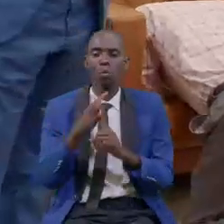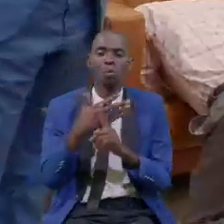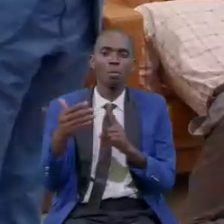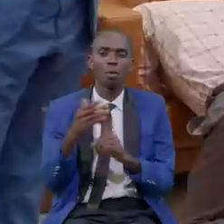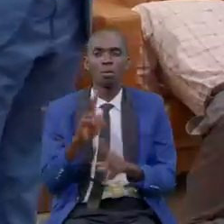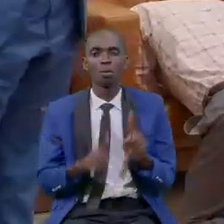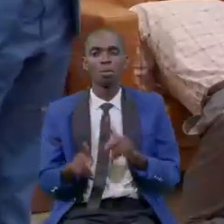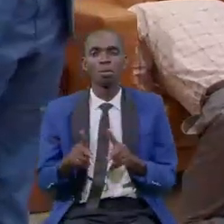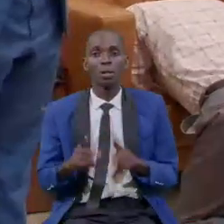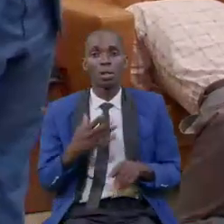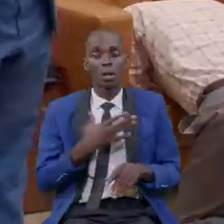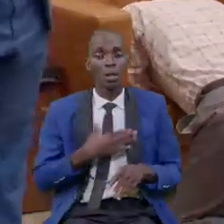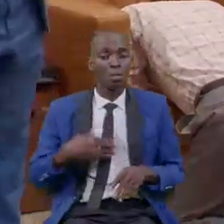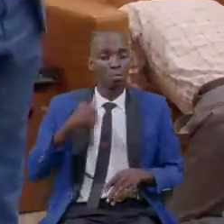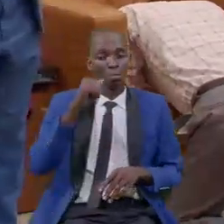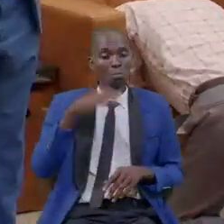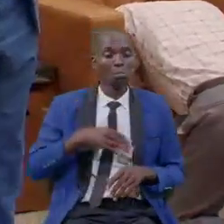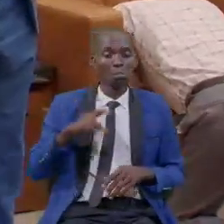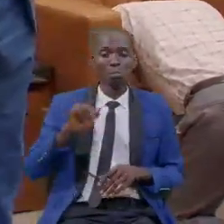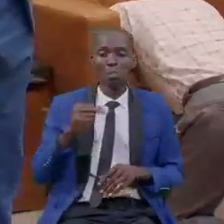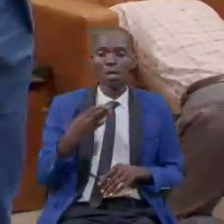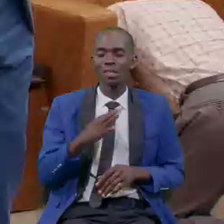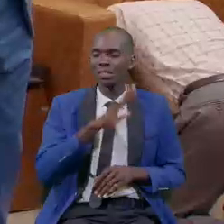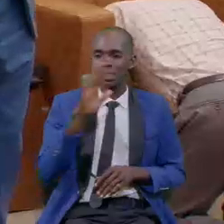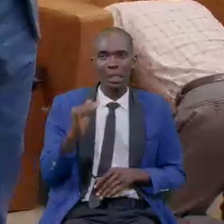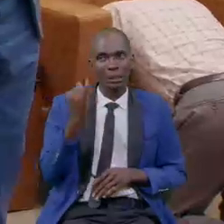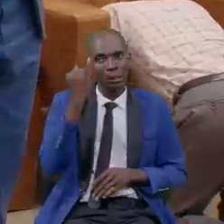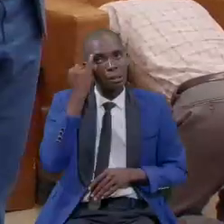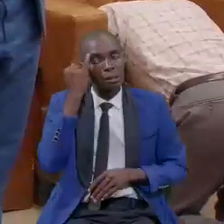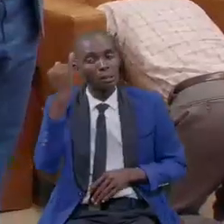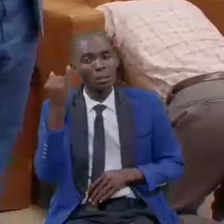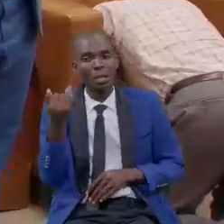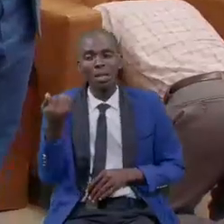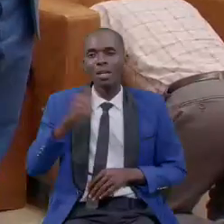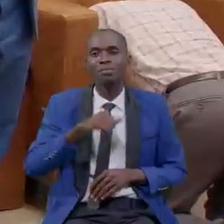and didn't propose anything to those men.